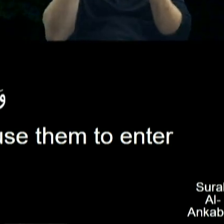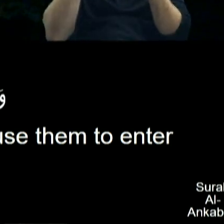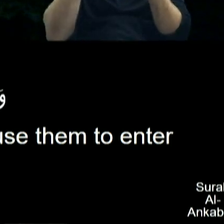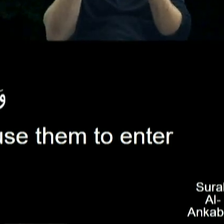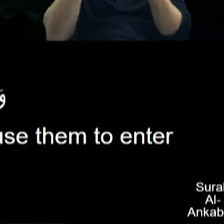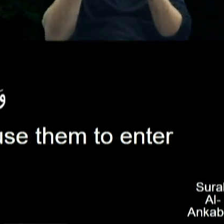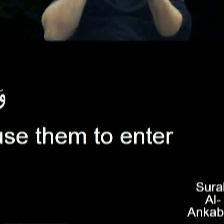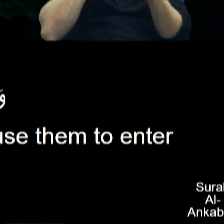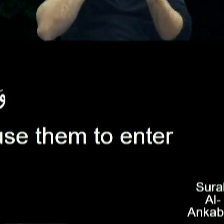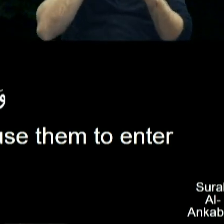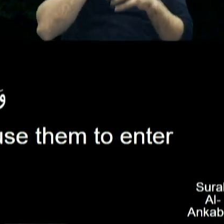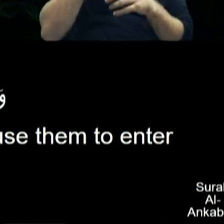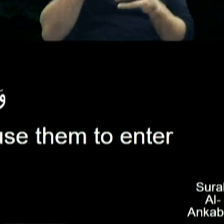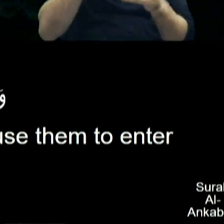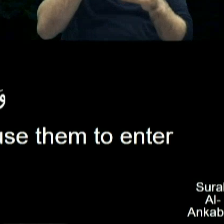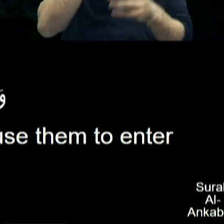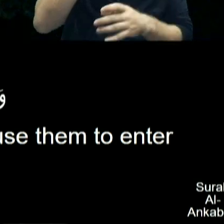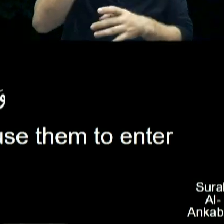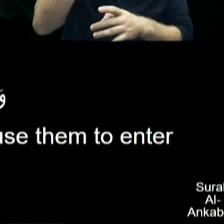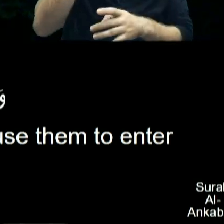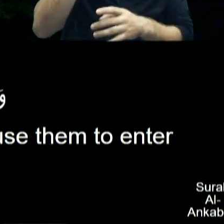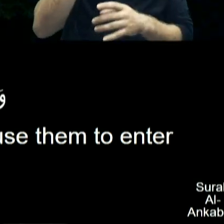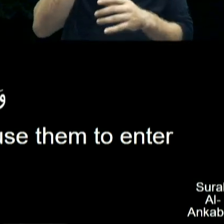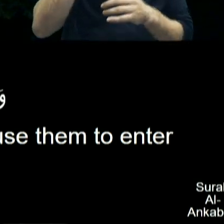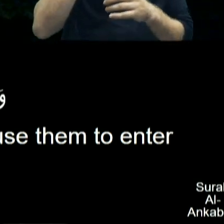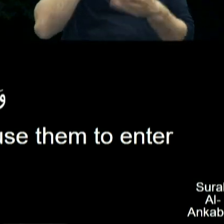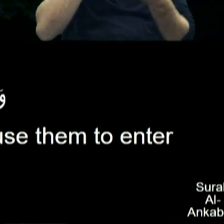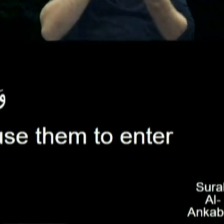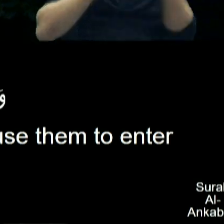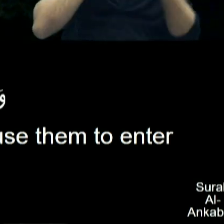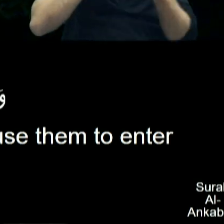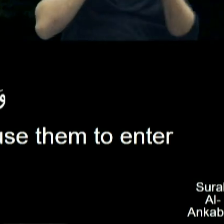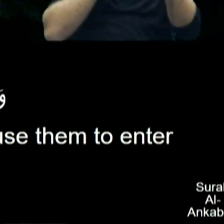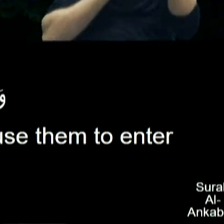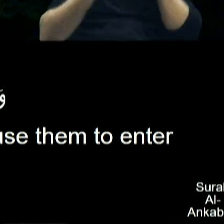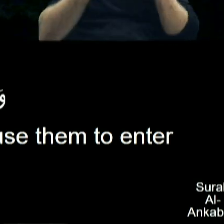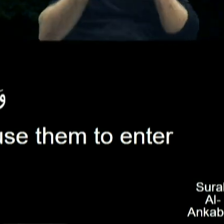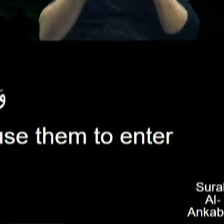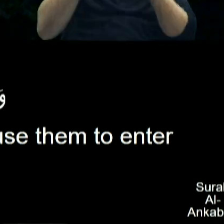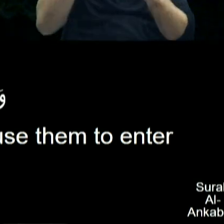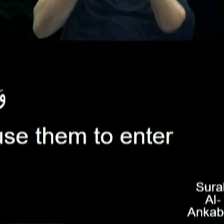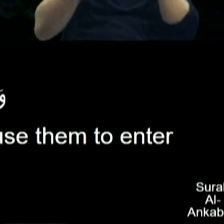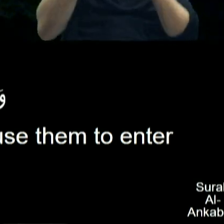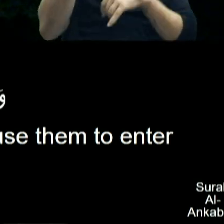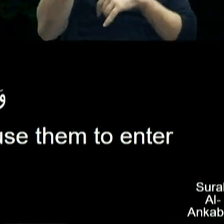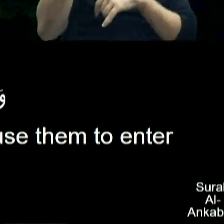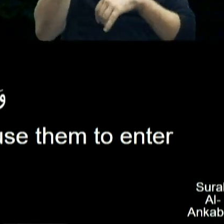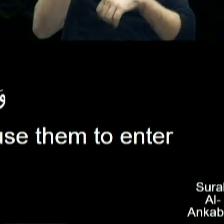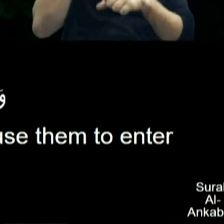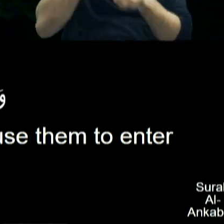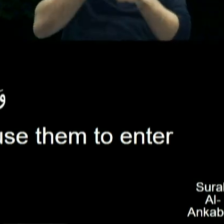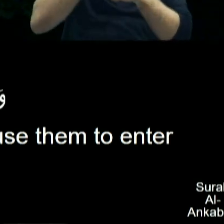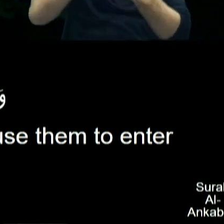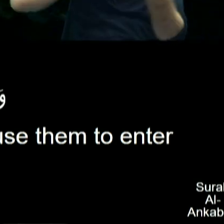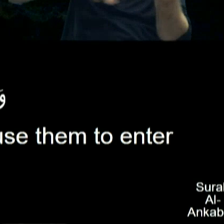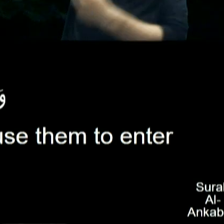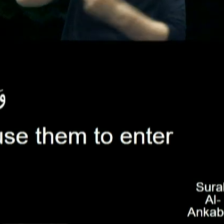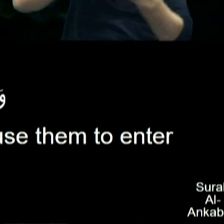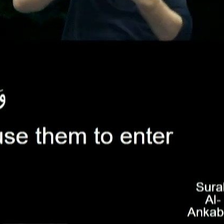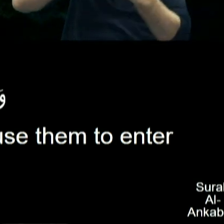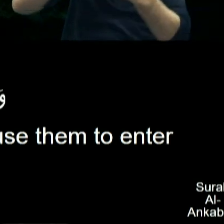the Meccan portion of his prophethood. And you know, the last 2 or 3 years in Mecca were very hard on the holy